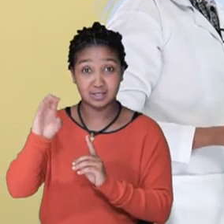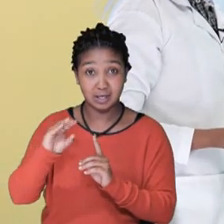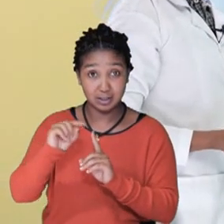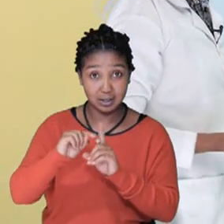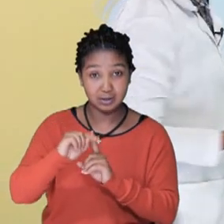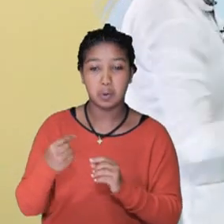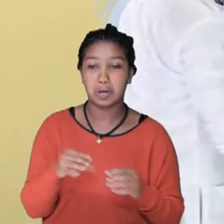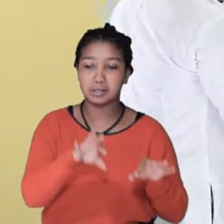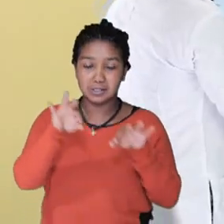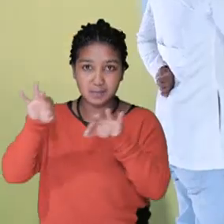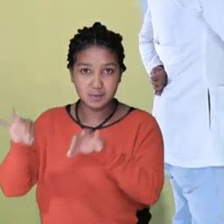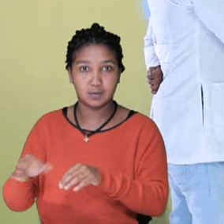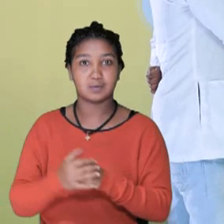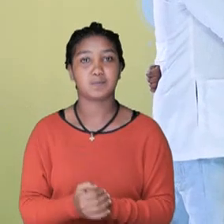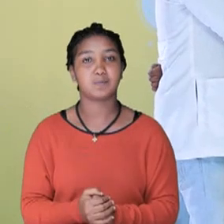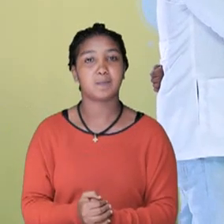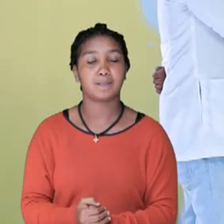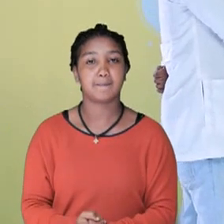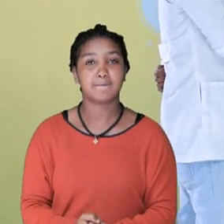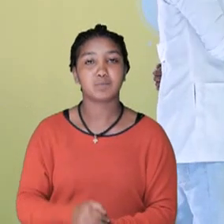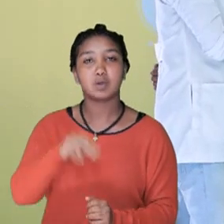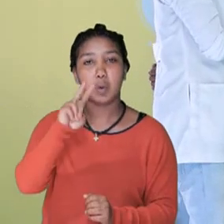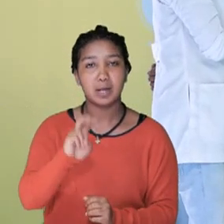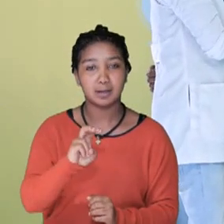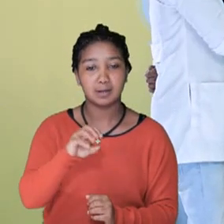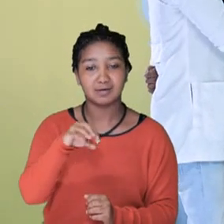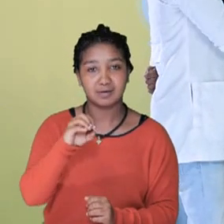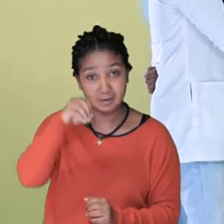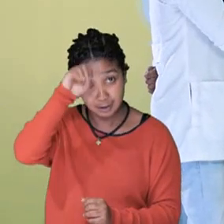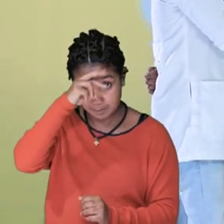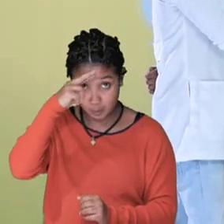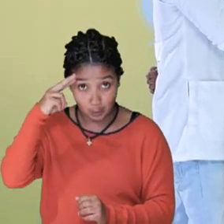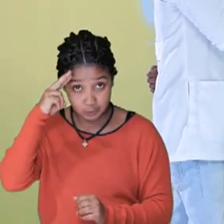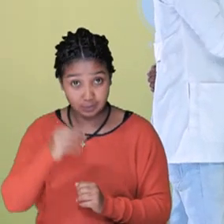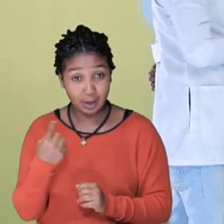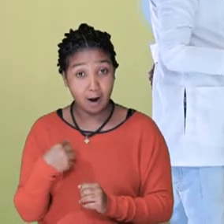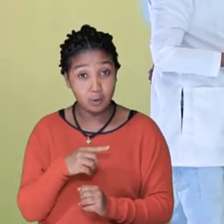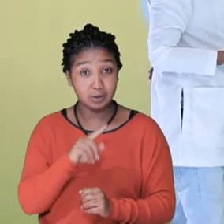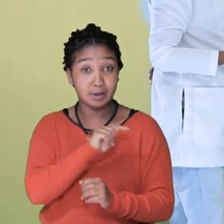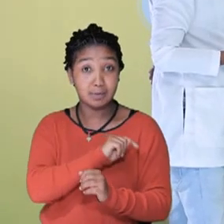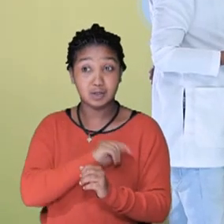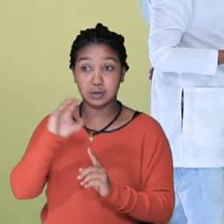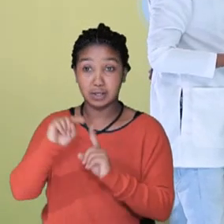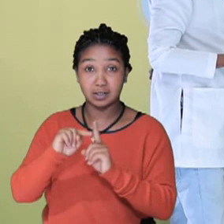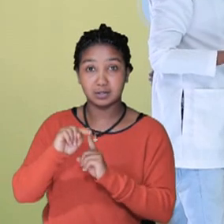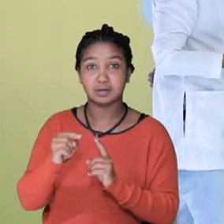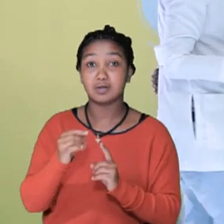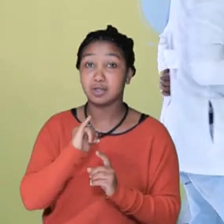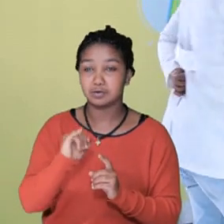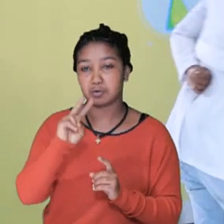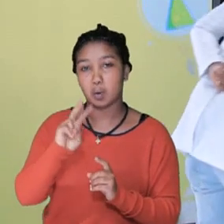can substitute 20 degree because our temperature in Celsius is